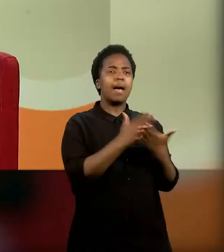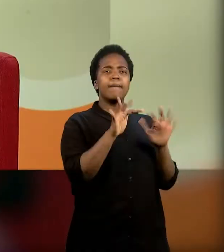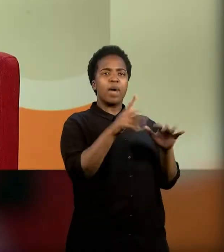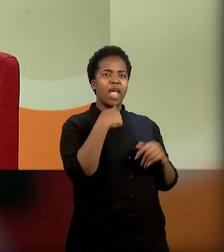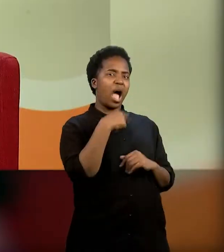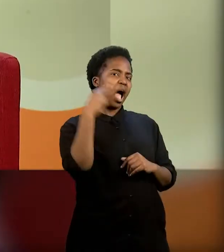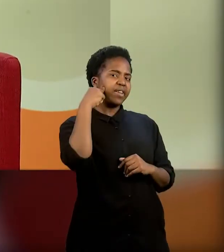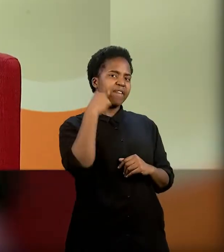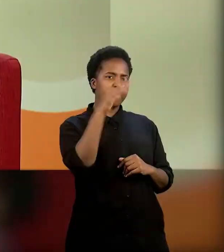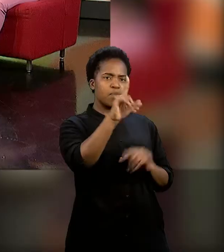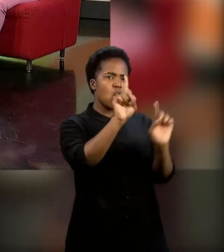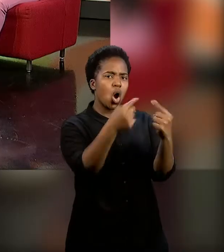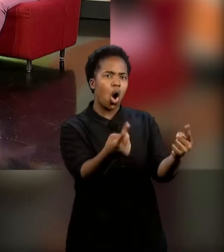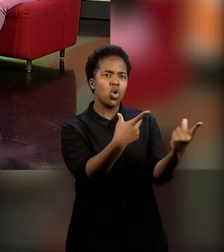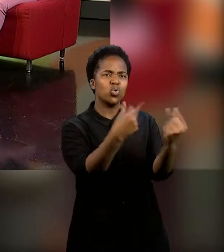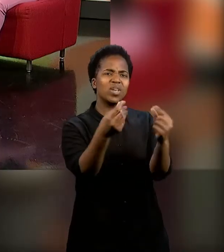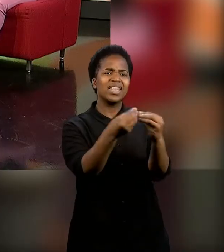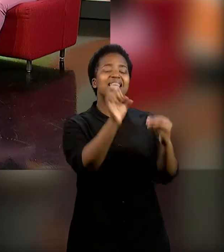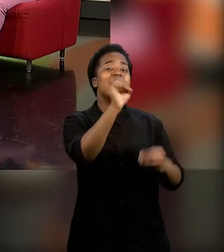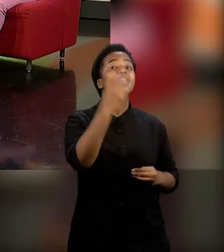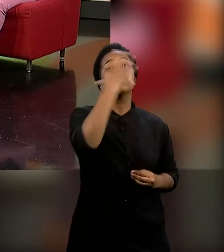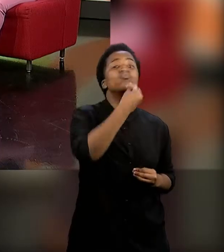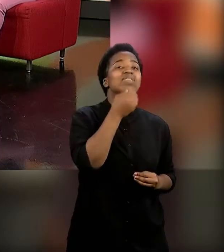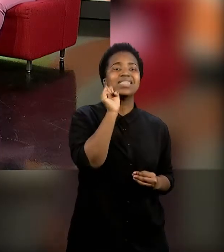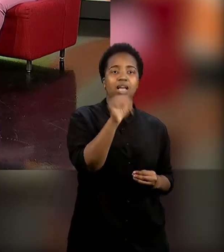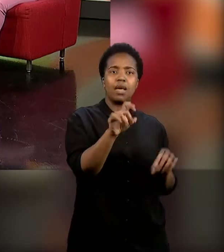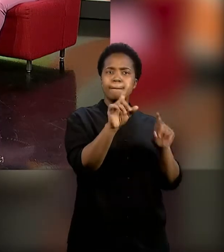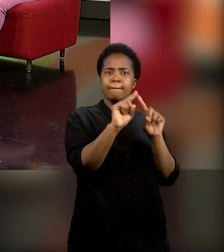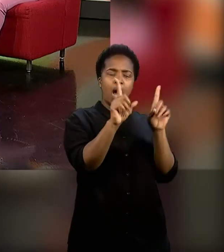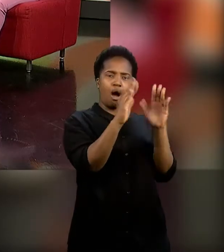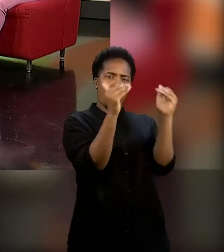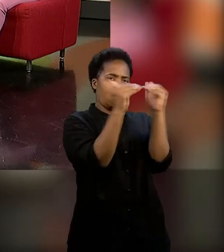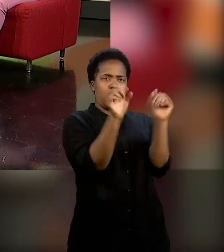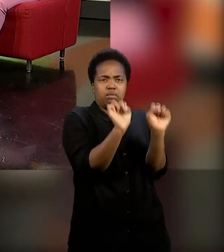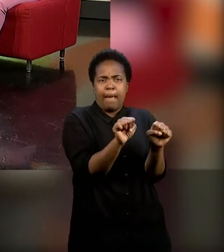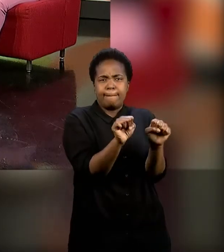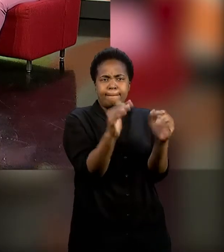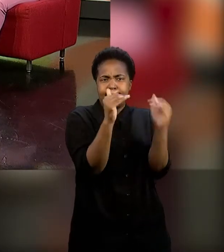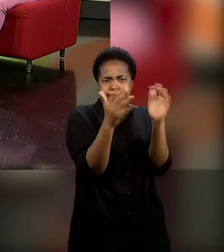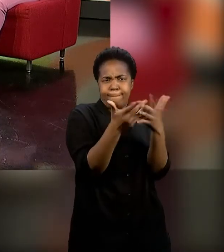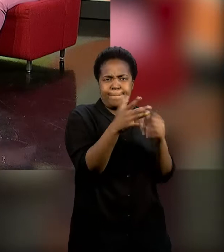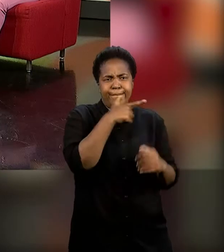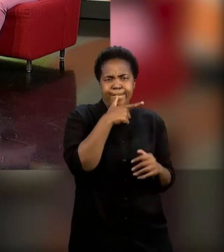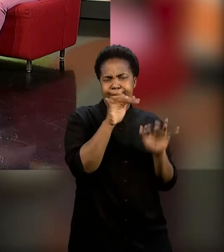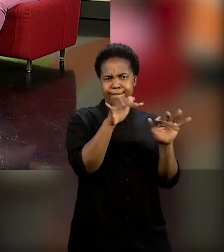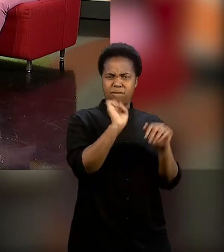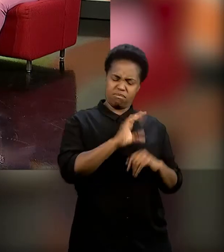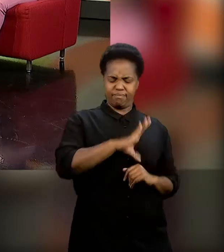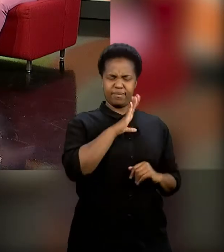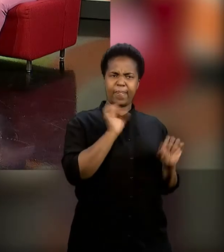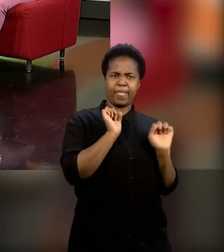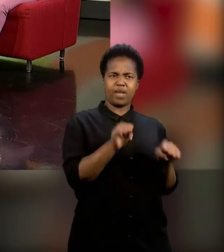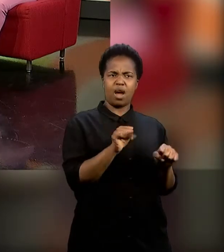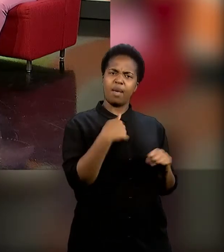So some people are like, deaf people, they can't do anything. Yes, Kemotle, I'm beautiful, but I'm as equal as any